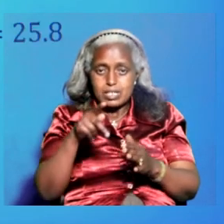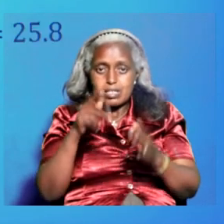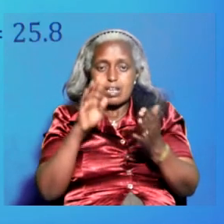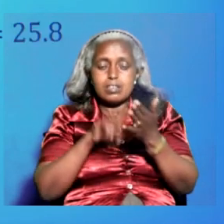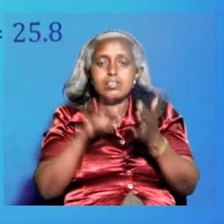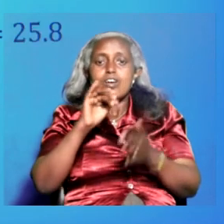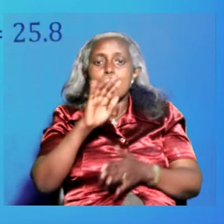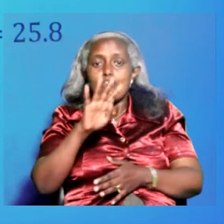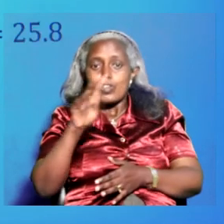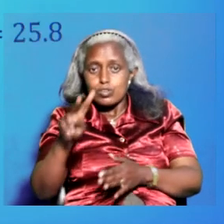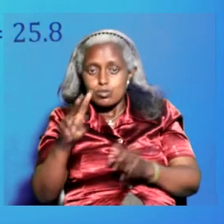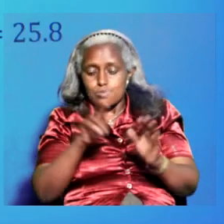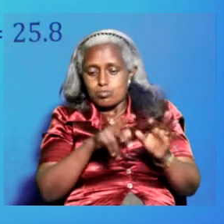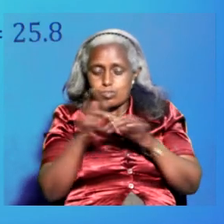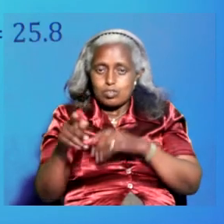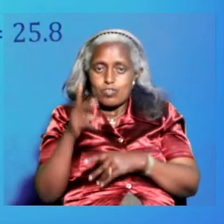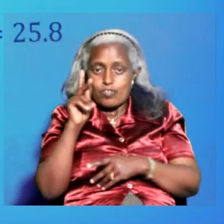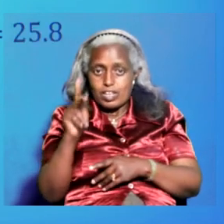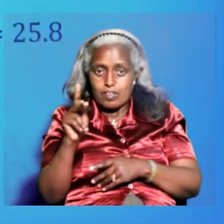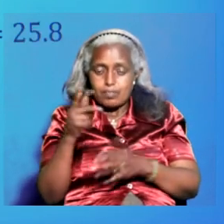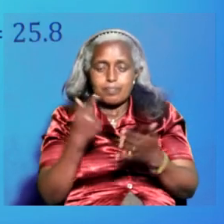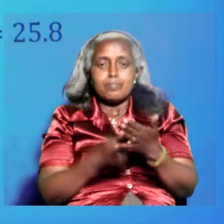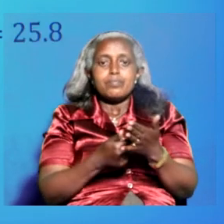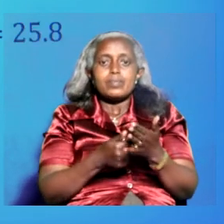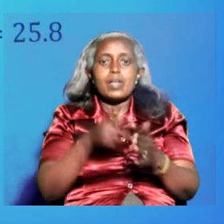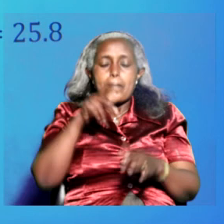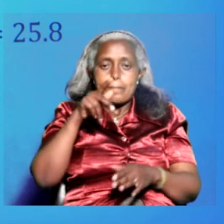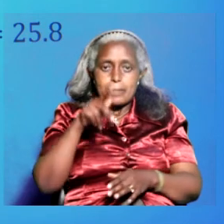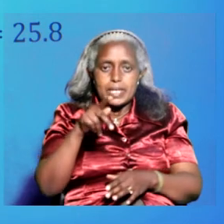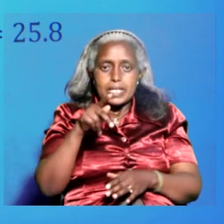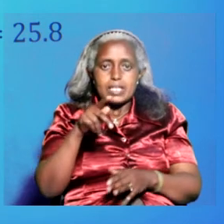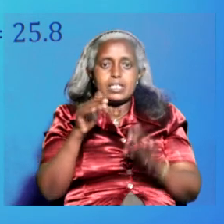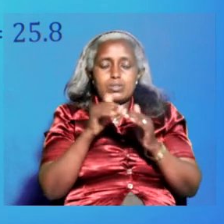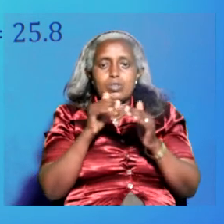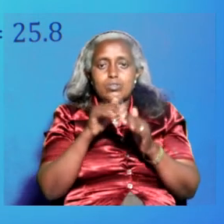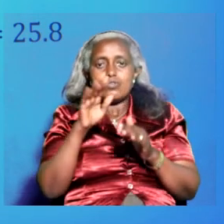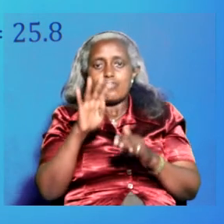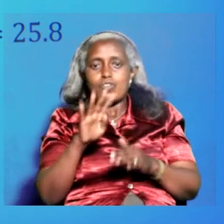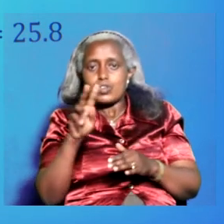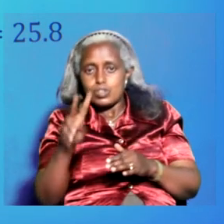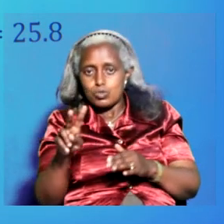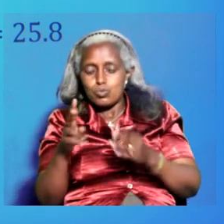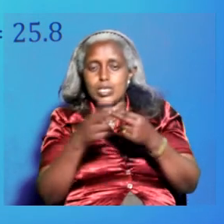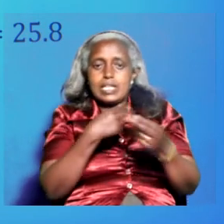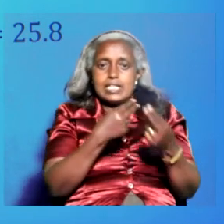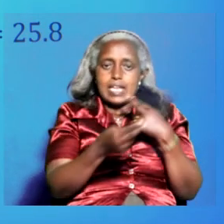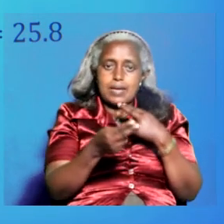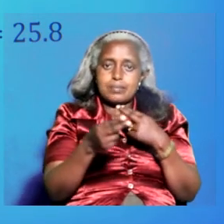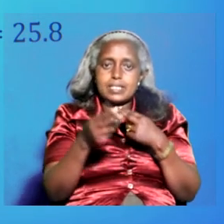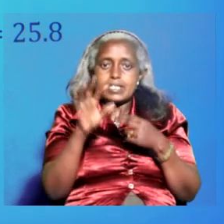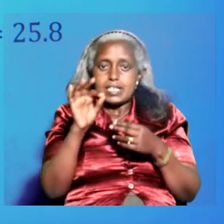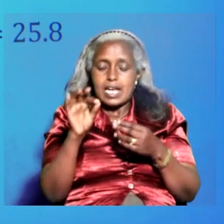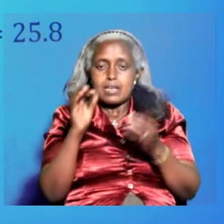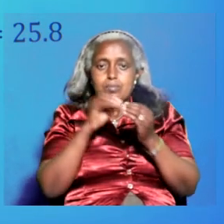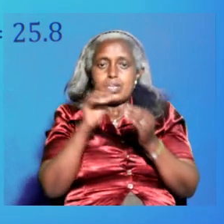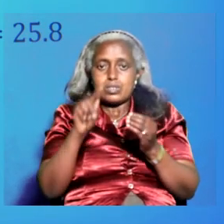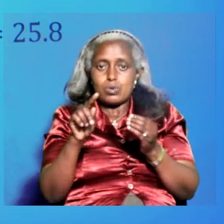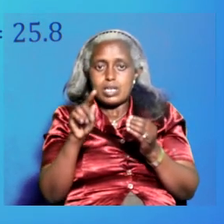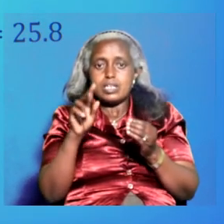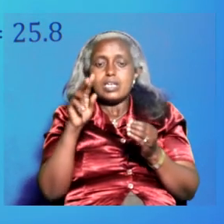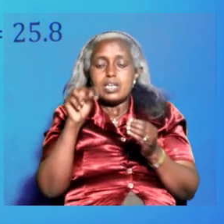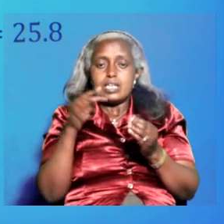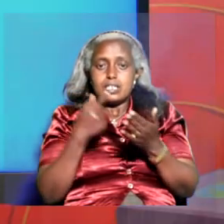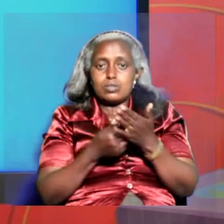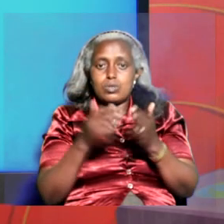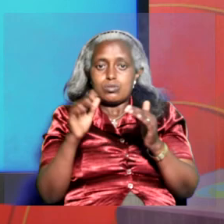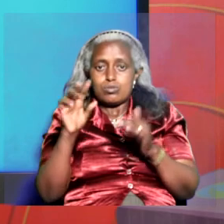42 in place of K, you will have P42 is equal to, it is 42 times 9 plus 1, N is 9